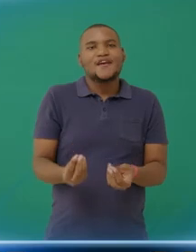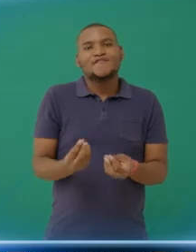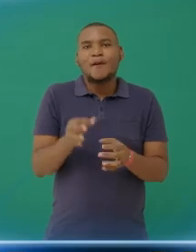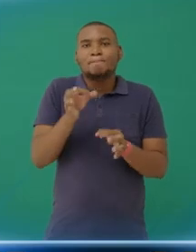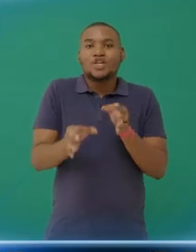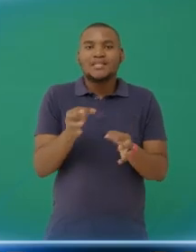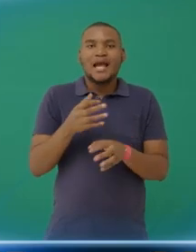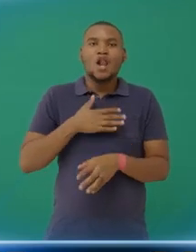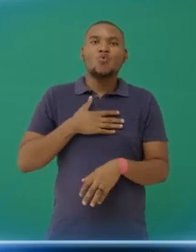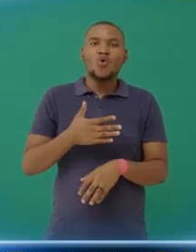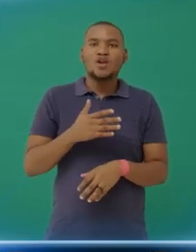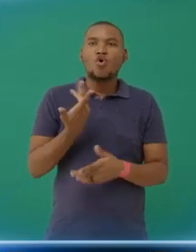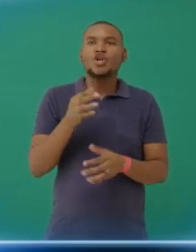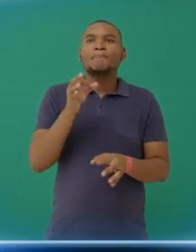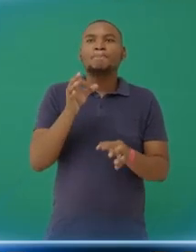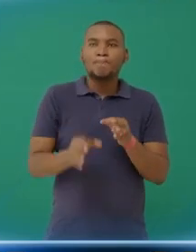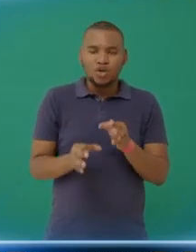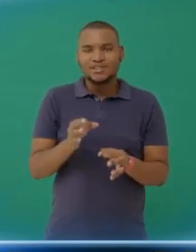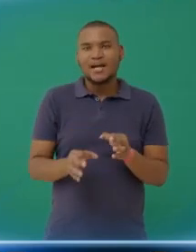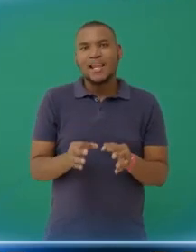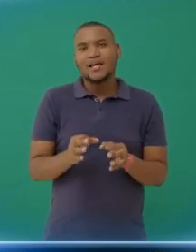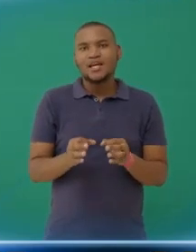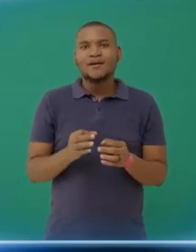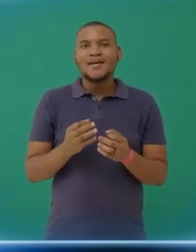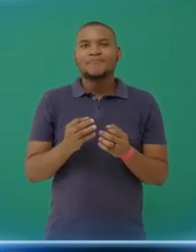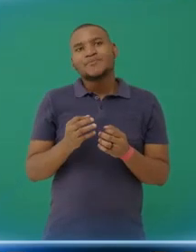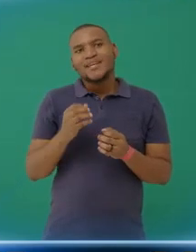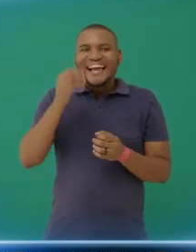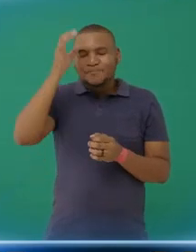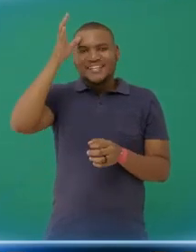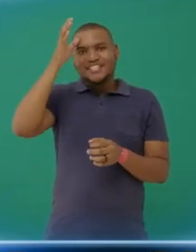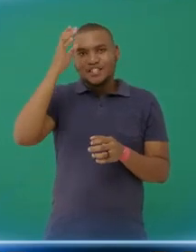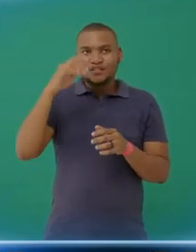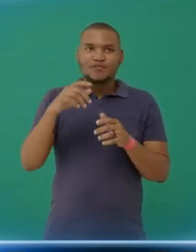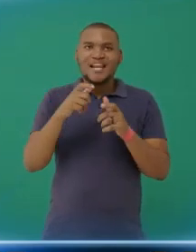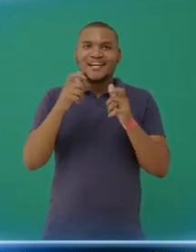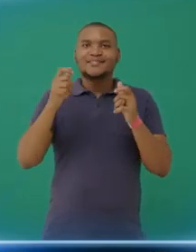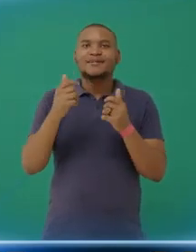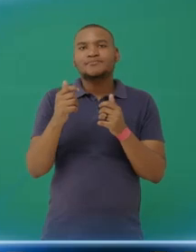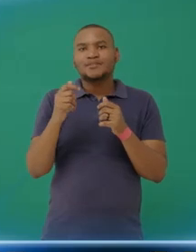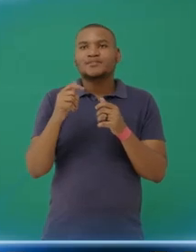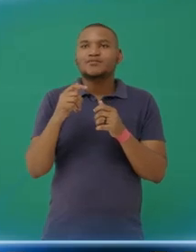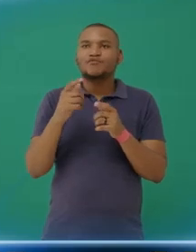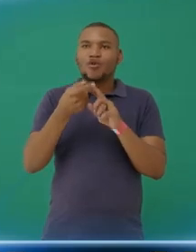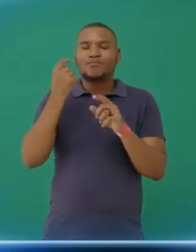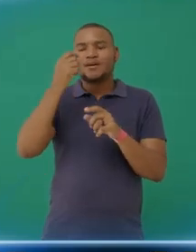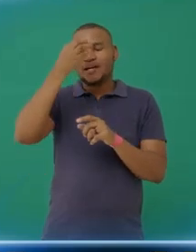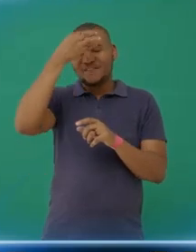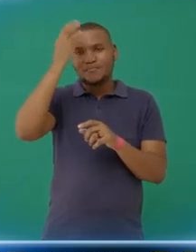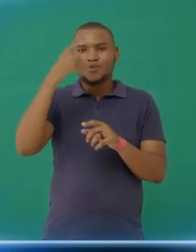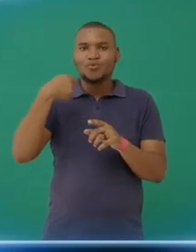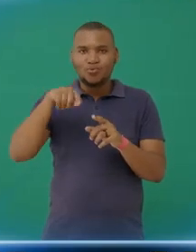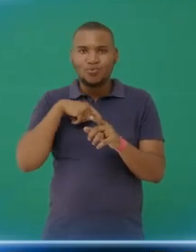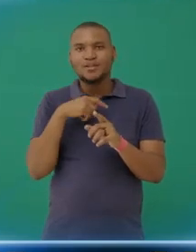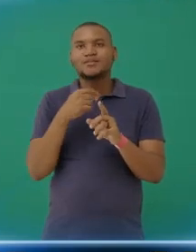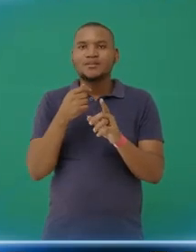will or the political expertise to a large extent from national government. So we will definitely tackle gang violence. It has